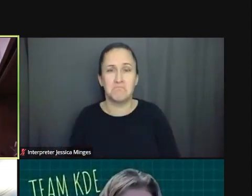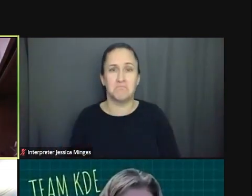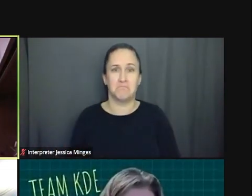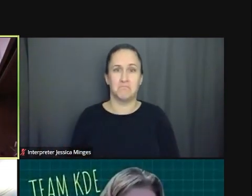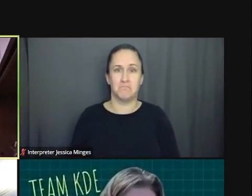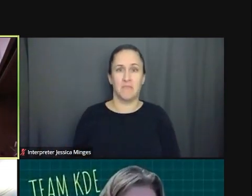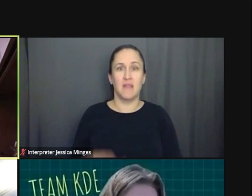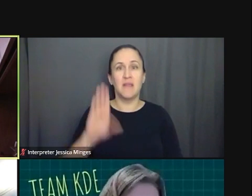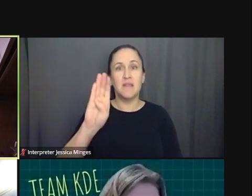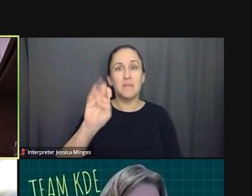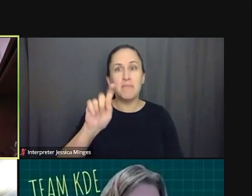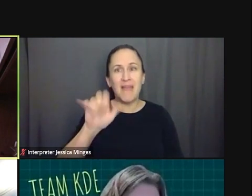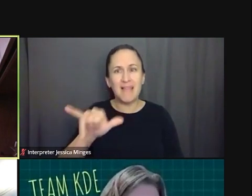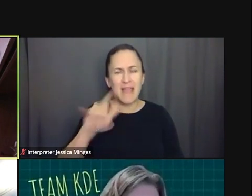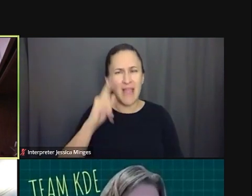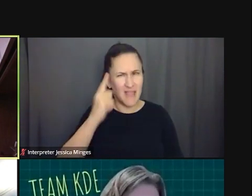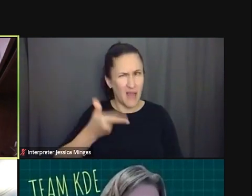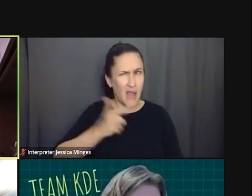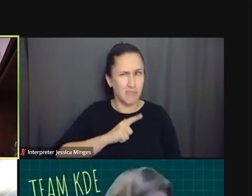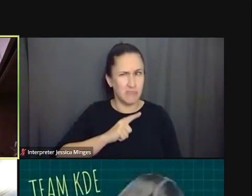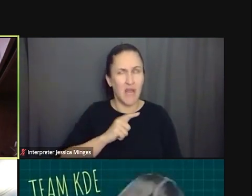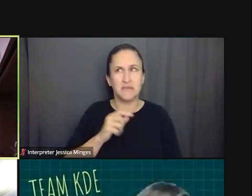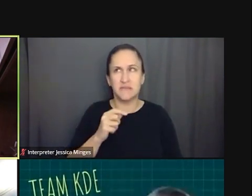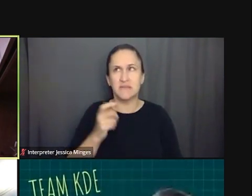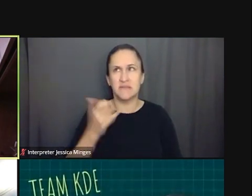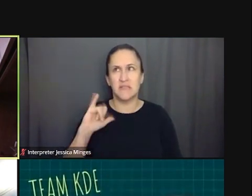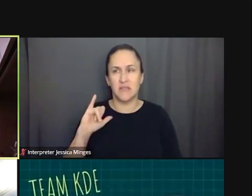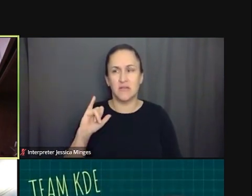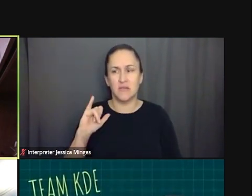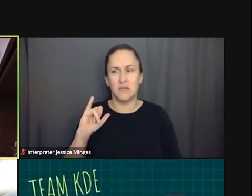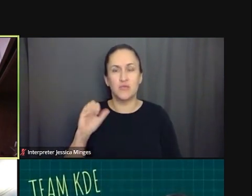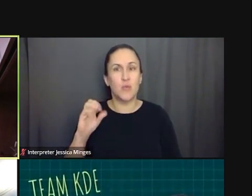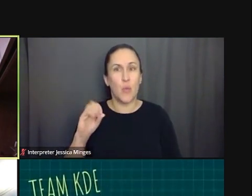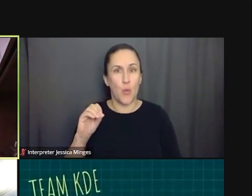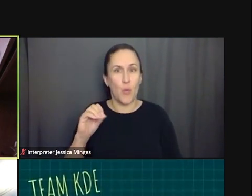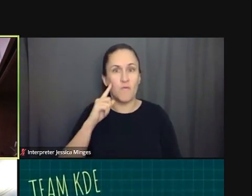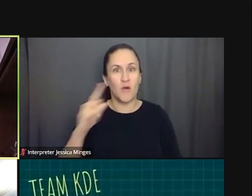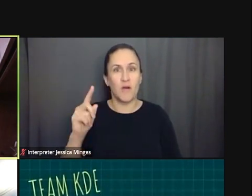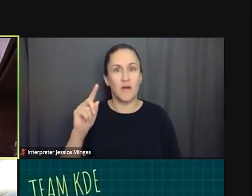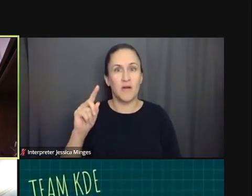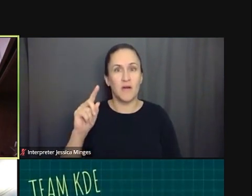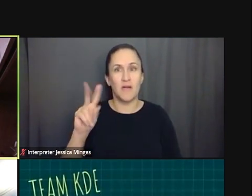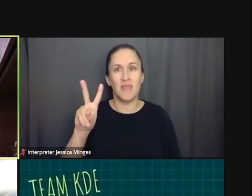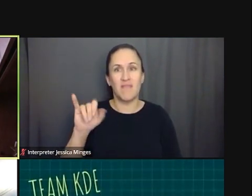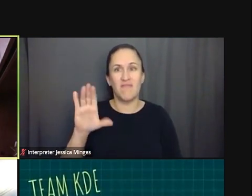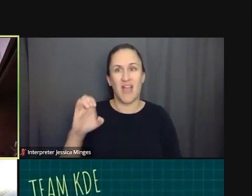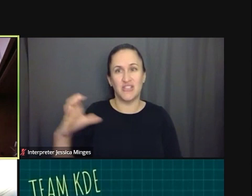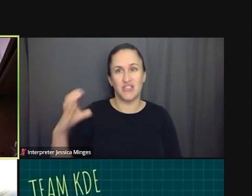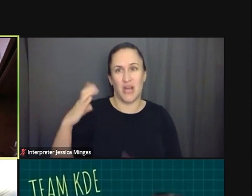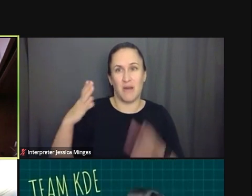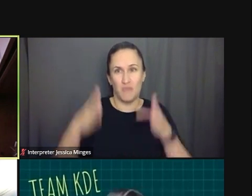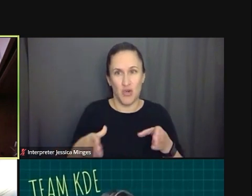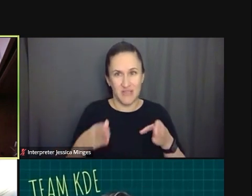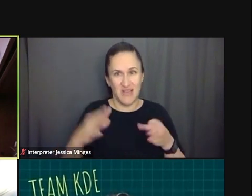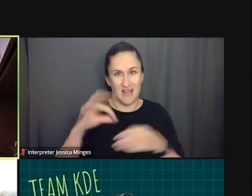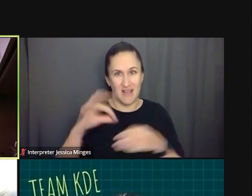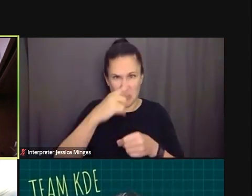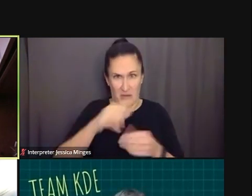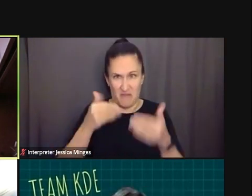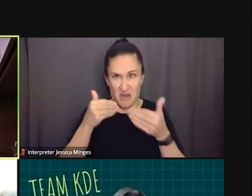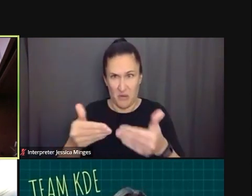And then Bentley, I think I'm up next. So on the vice chair election. So is it okay if I just jump into